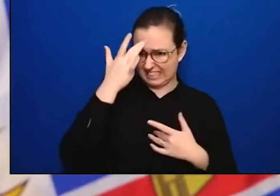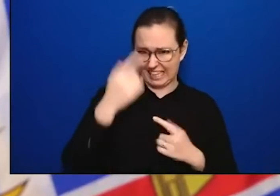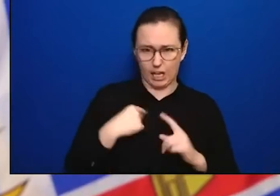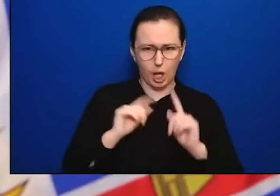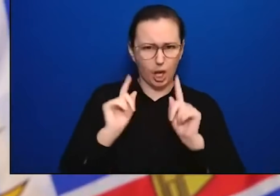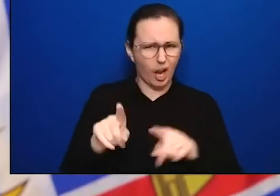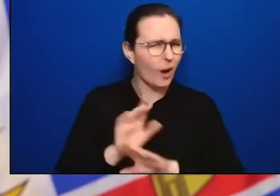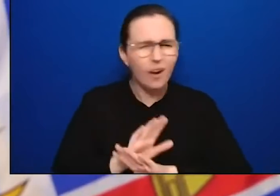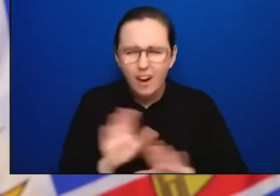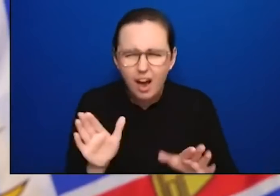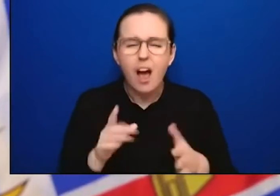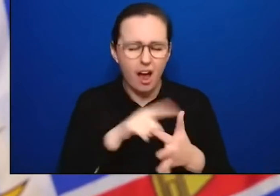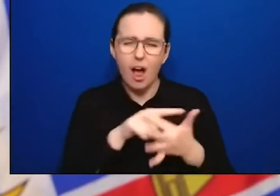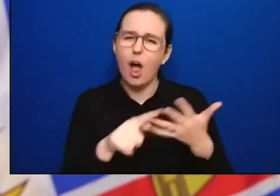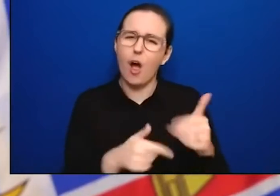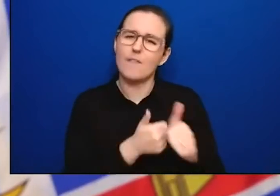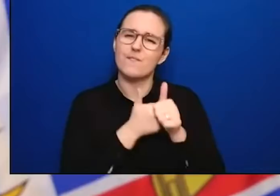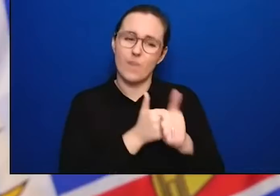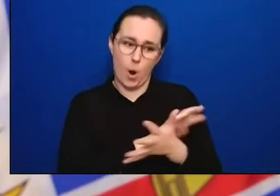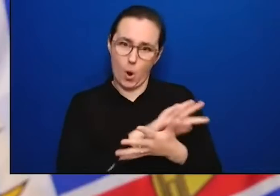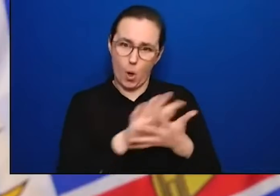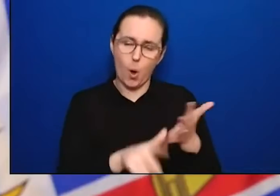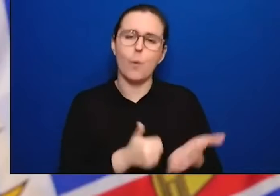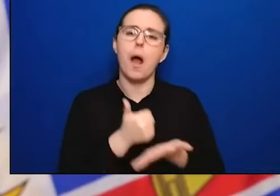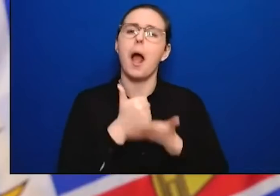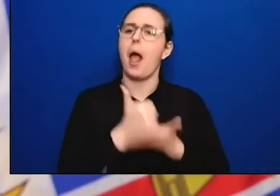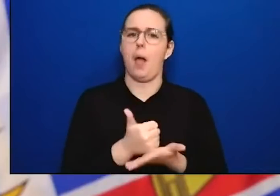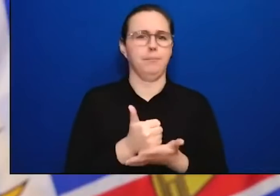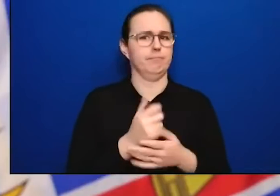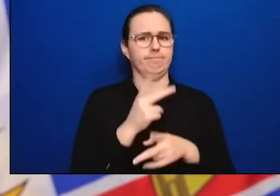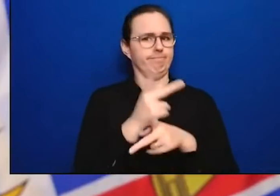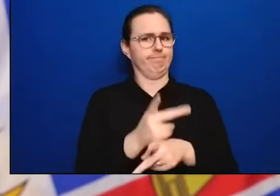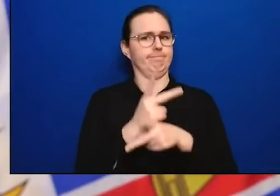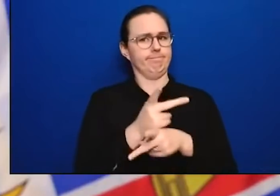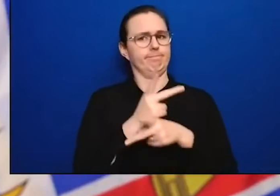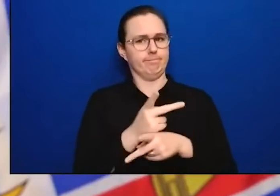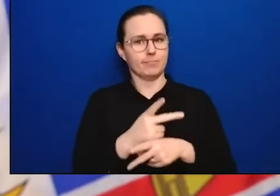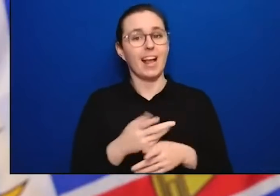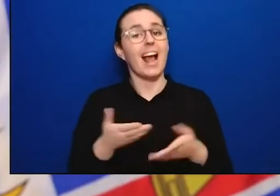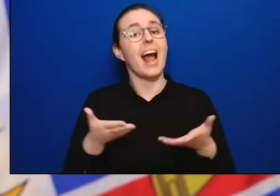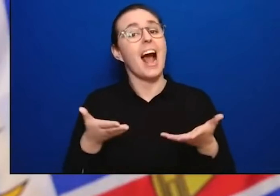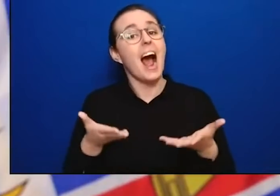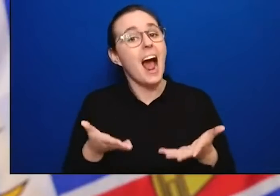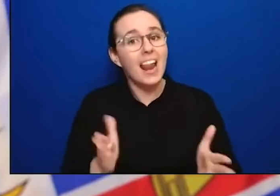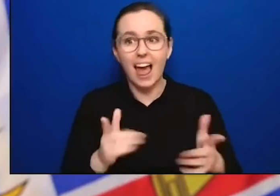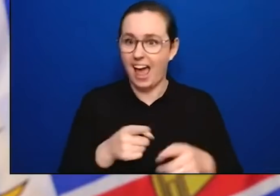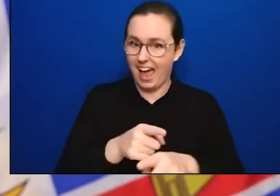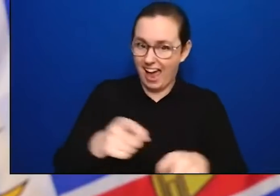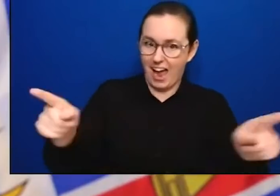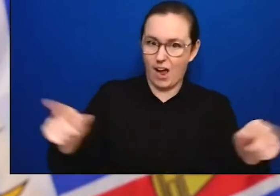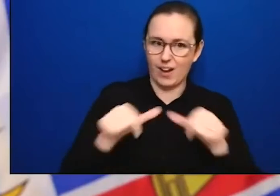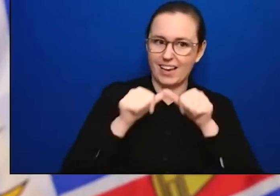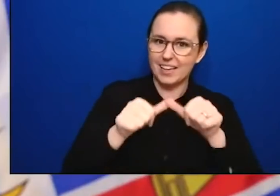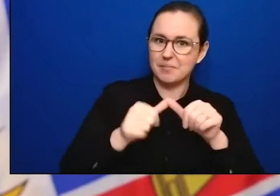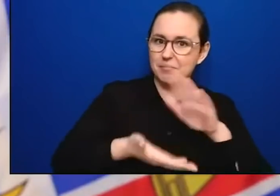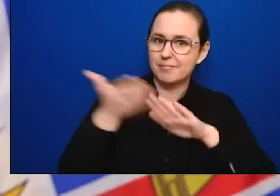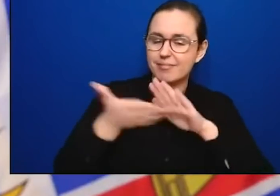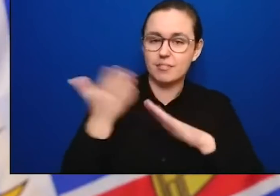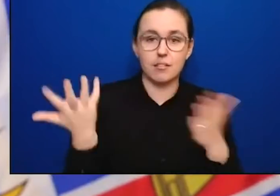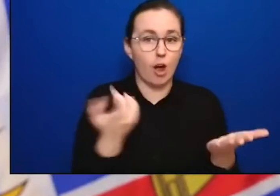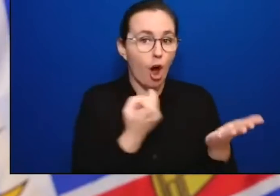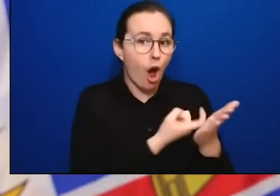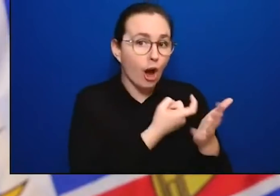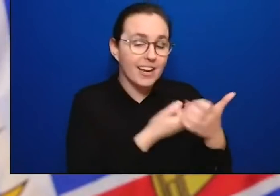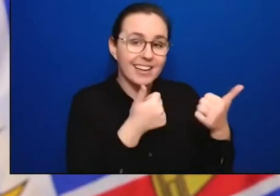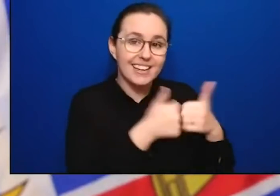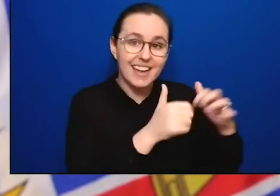of those other measures in place. It's one tool that allows us to have err on the side of having